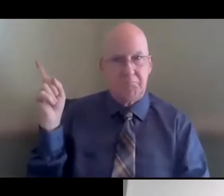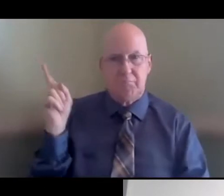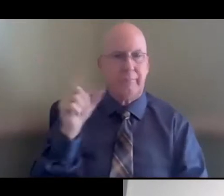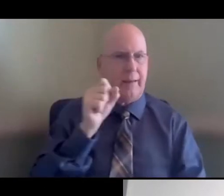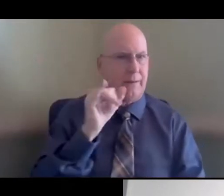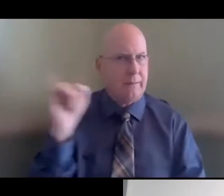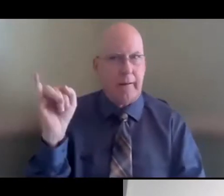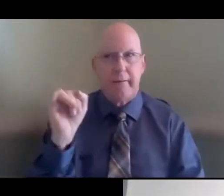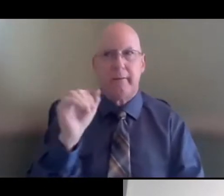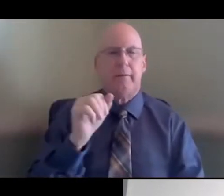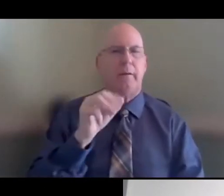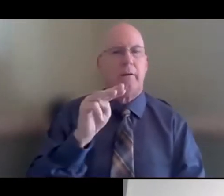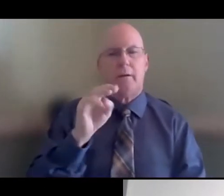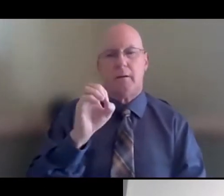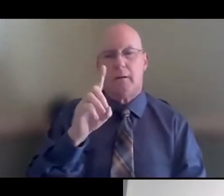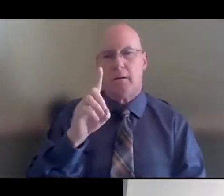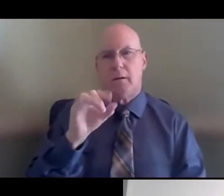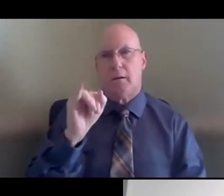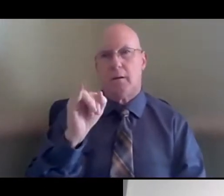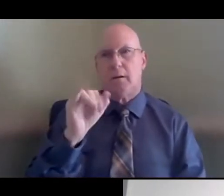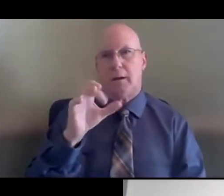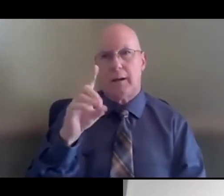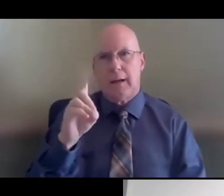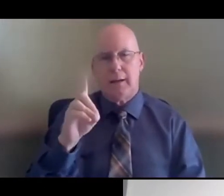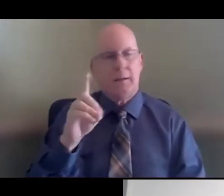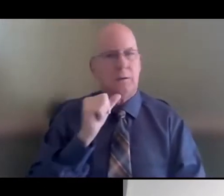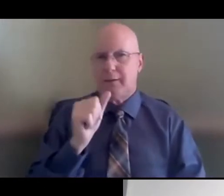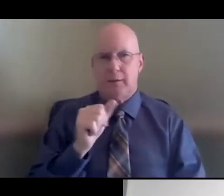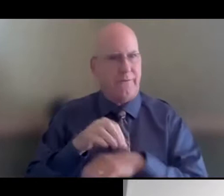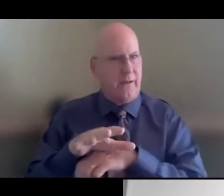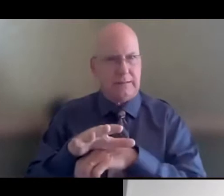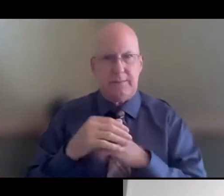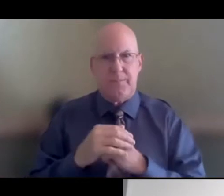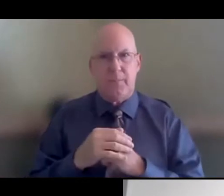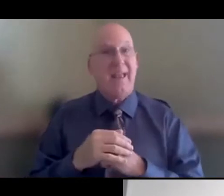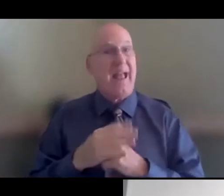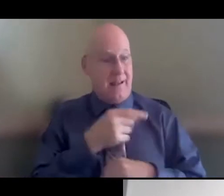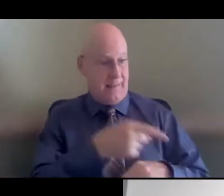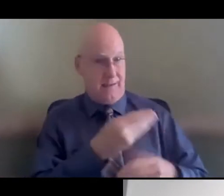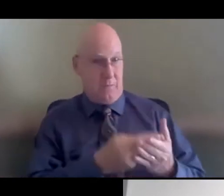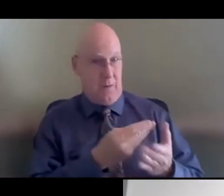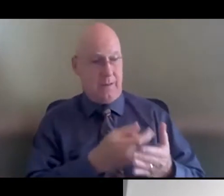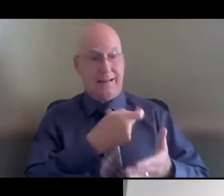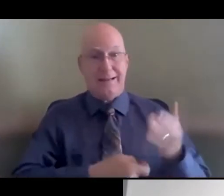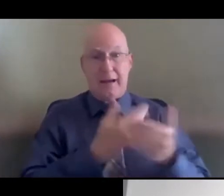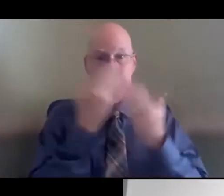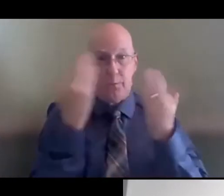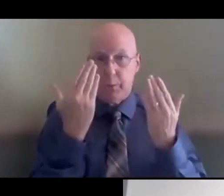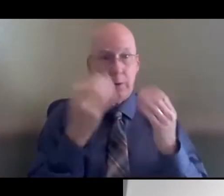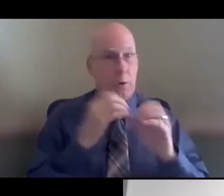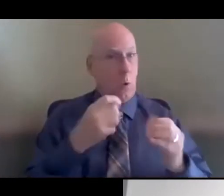SSI or Medicaid. So it's pretty unique, and then that those funds can grow tax-free as well. So it's overall just an amazing